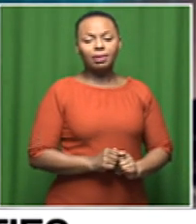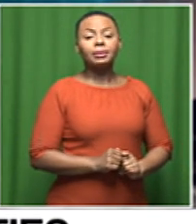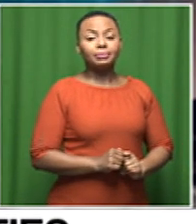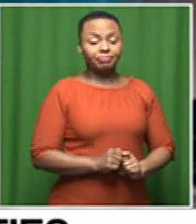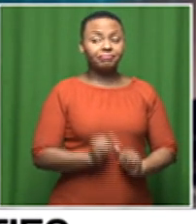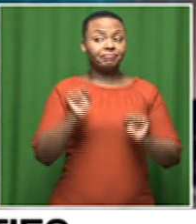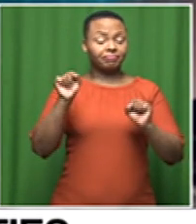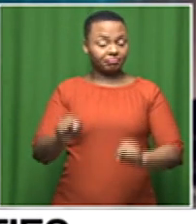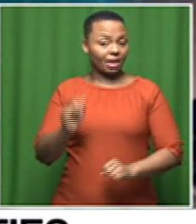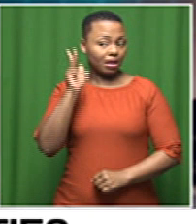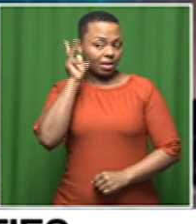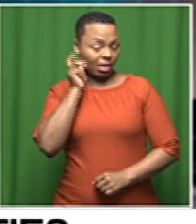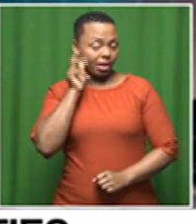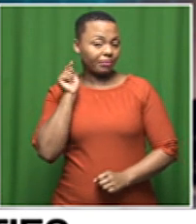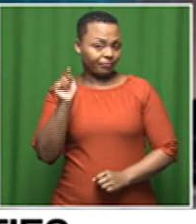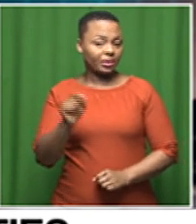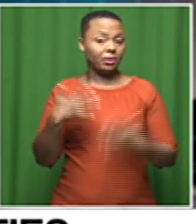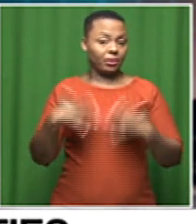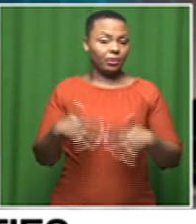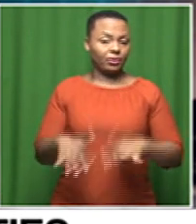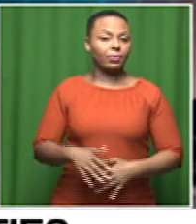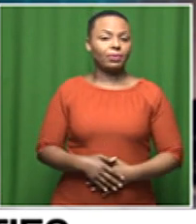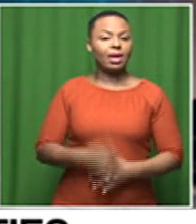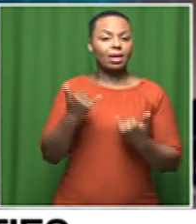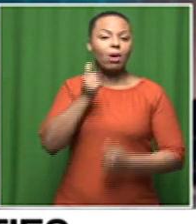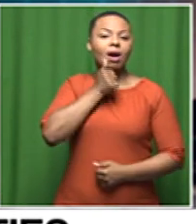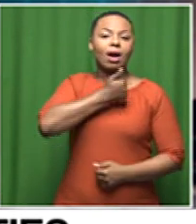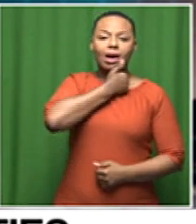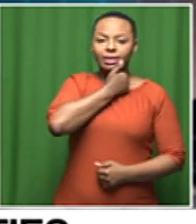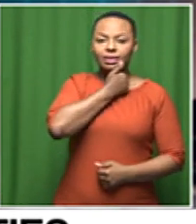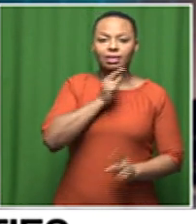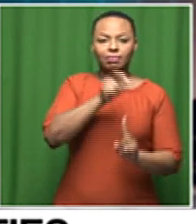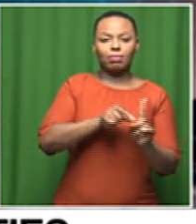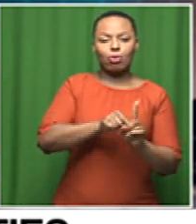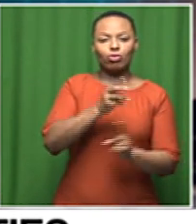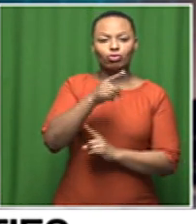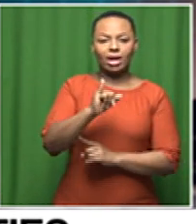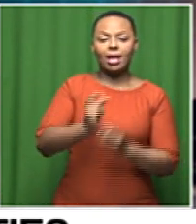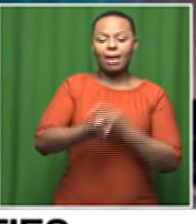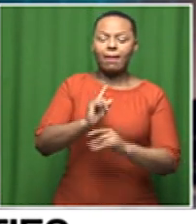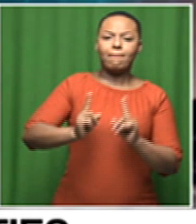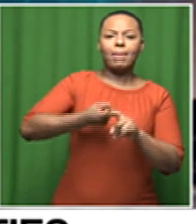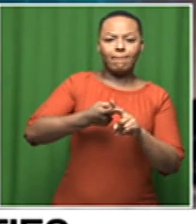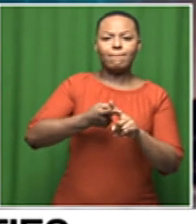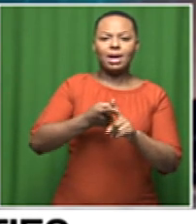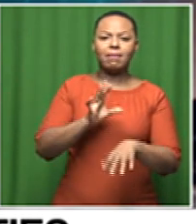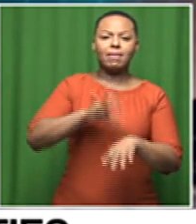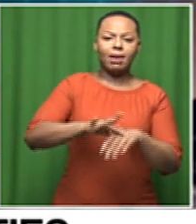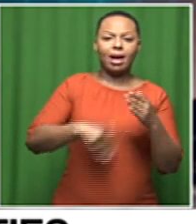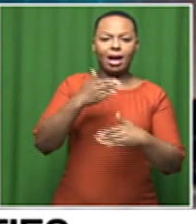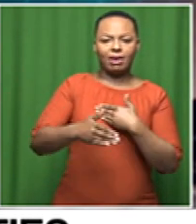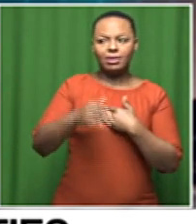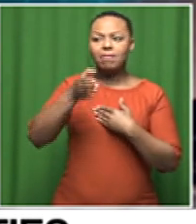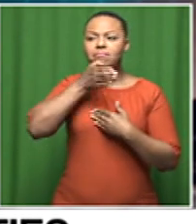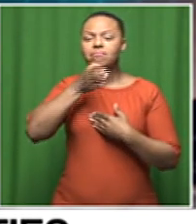After the break, we'll hear from Eunice Motswane, the aunt of Lethabo Motswane from Soweto, who got injured after being hit by a drunk driver, about how she